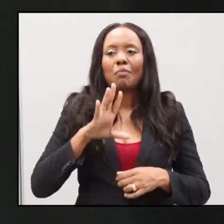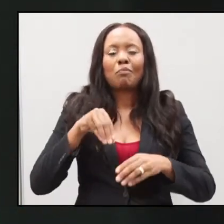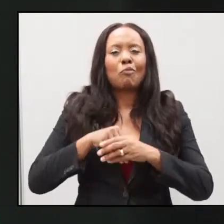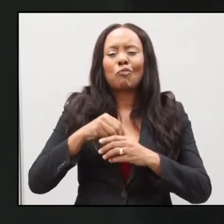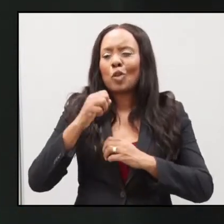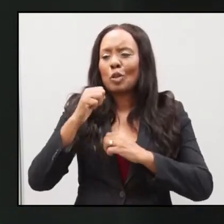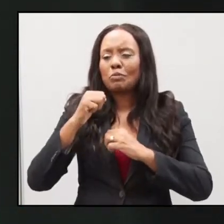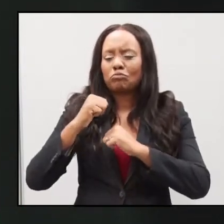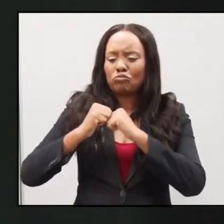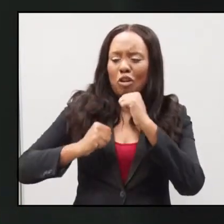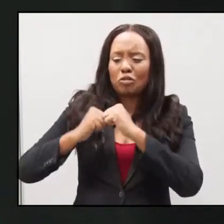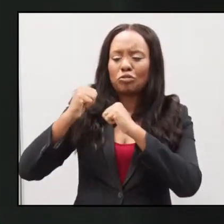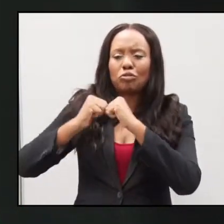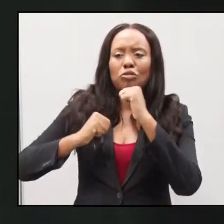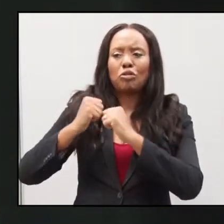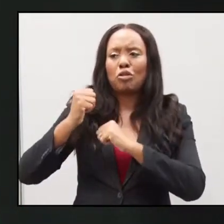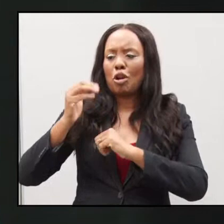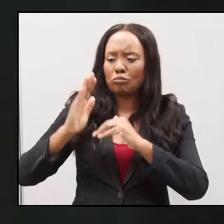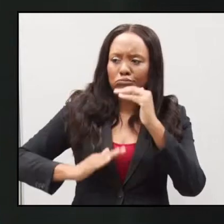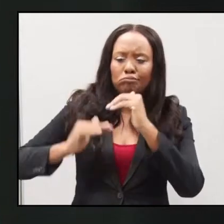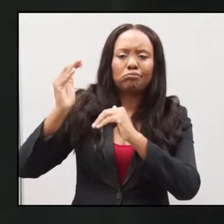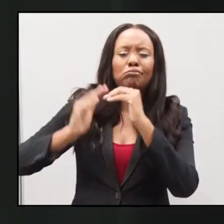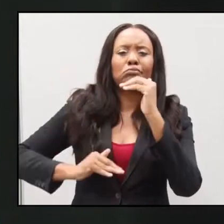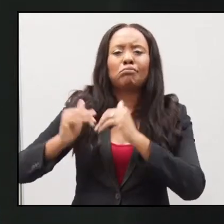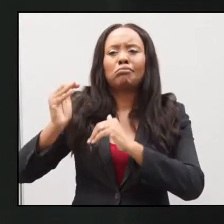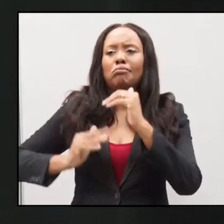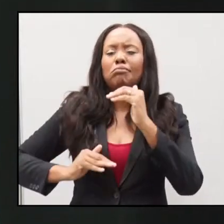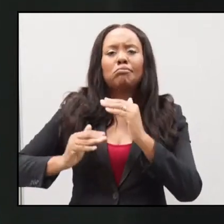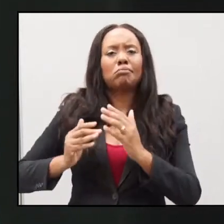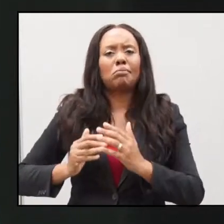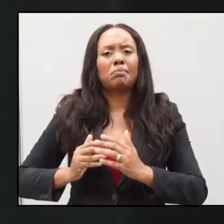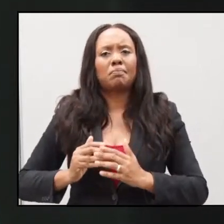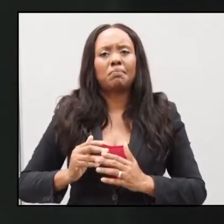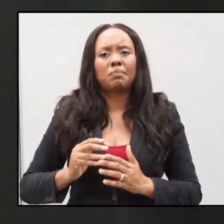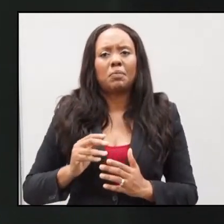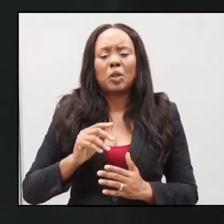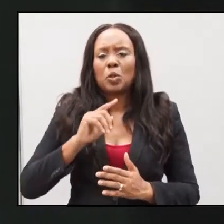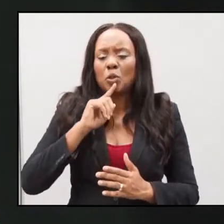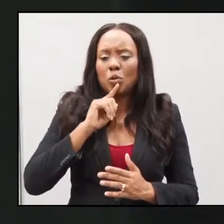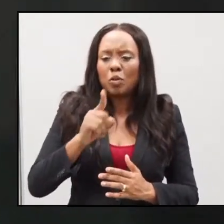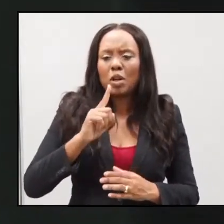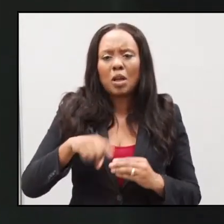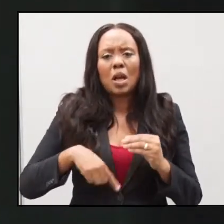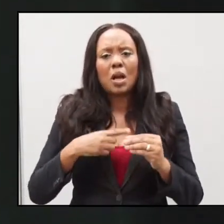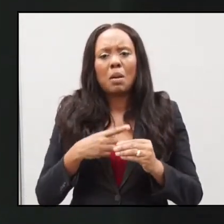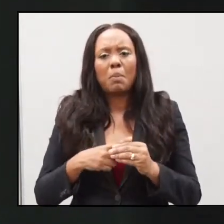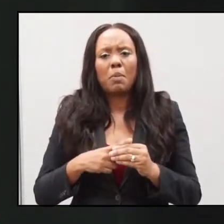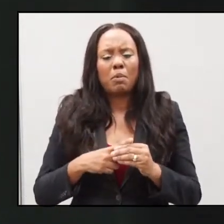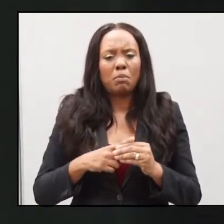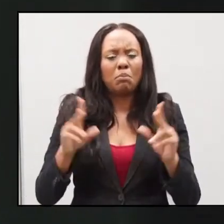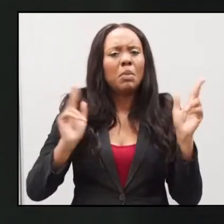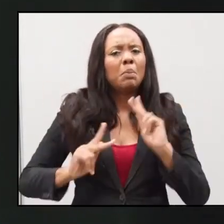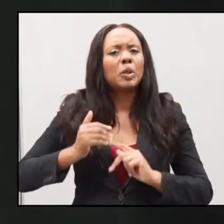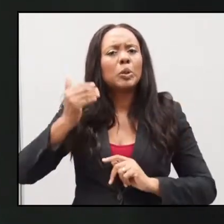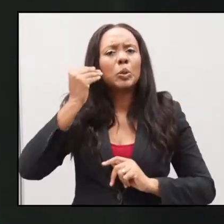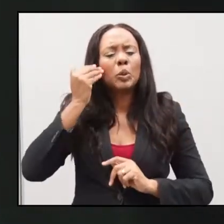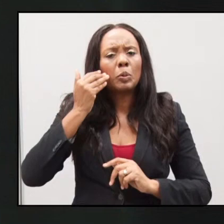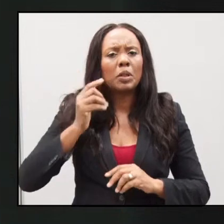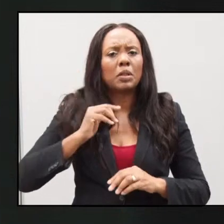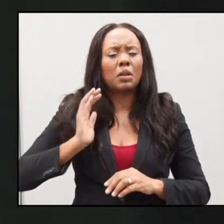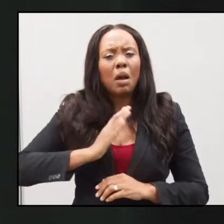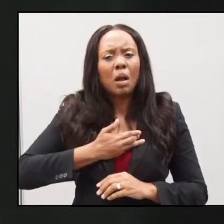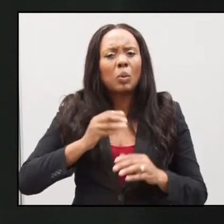define our worlds, which have been devoid of stories of people, of the diaspora,